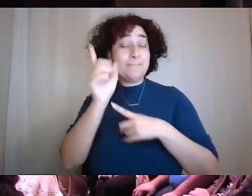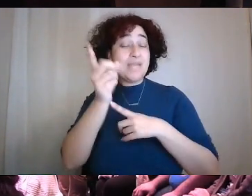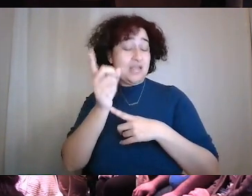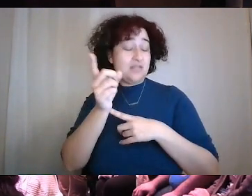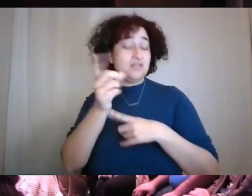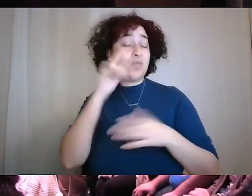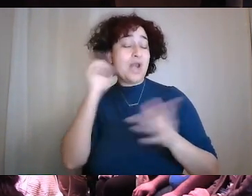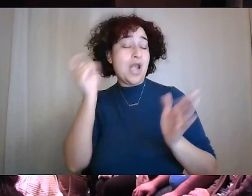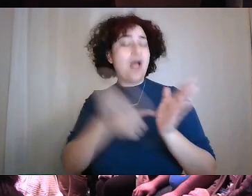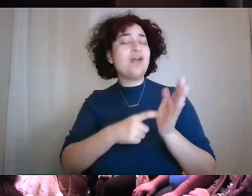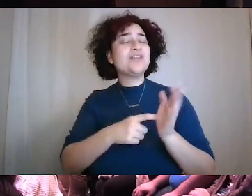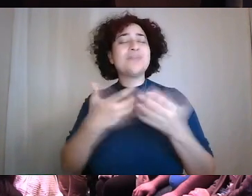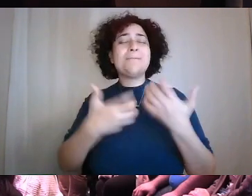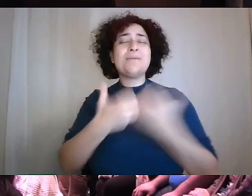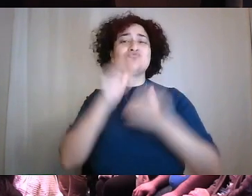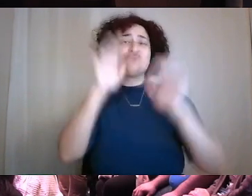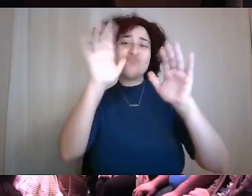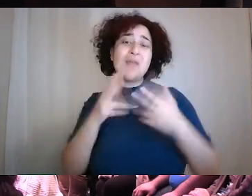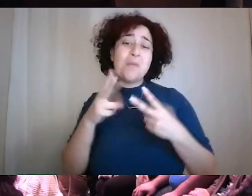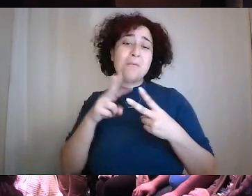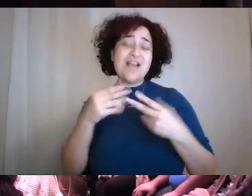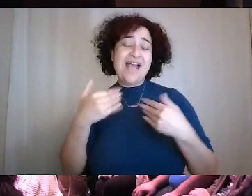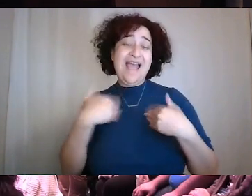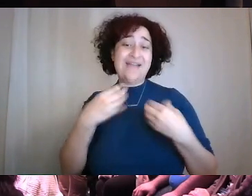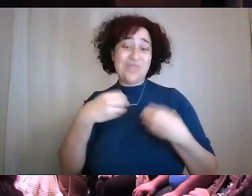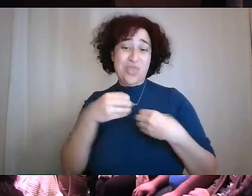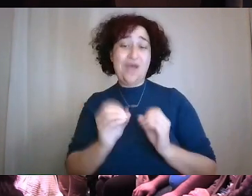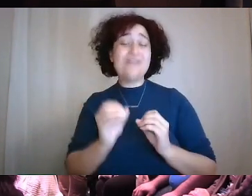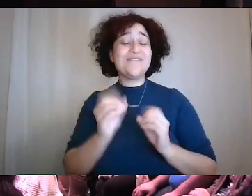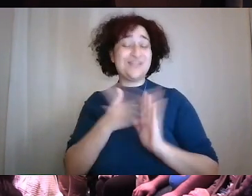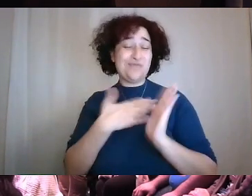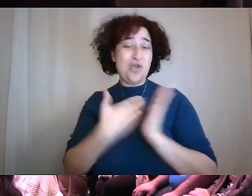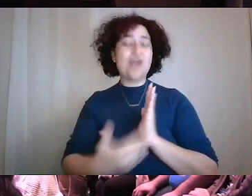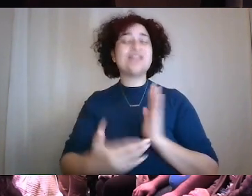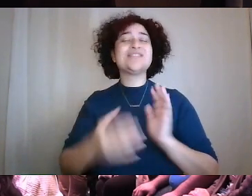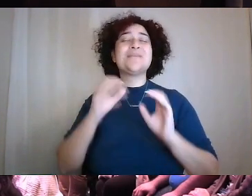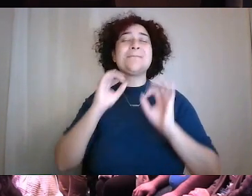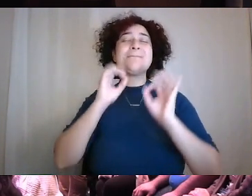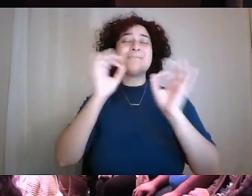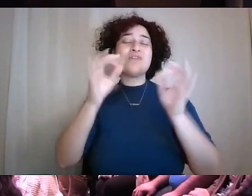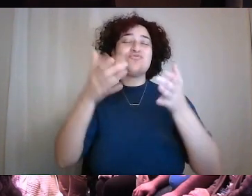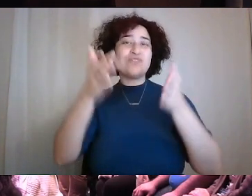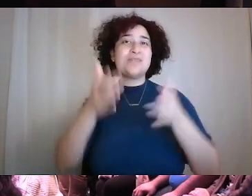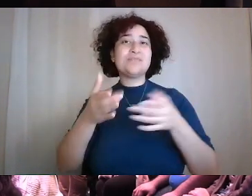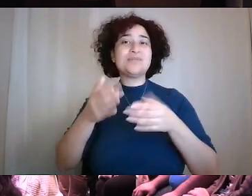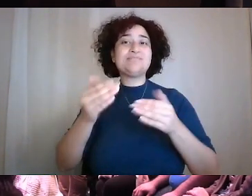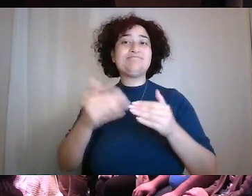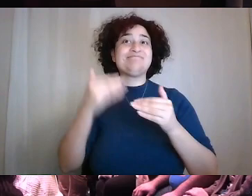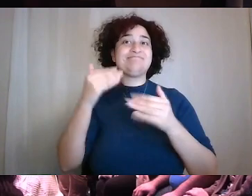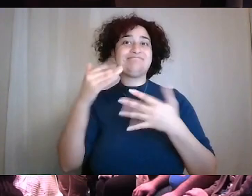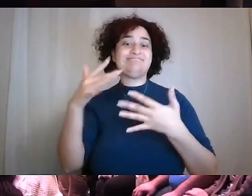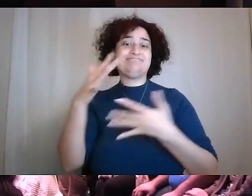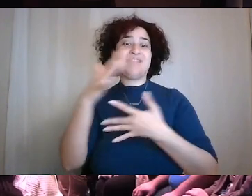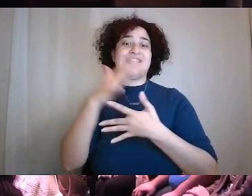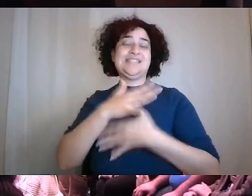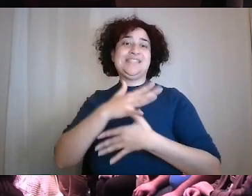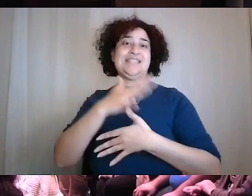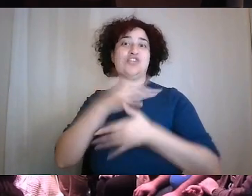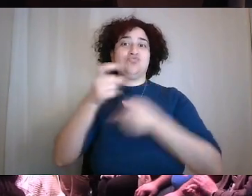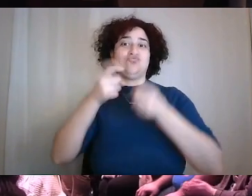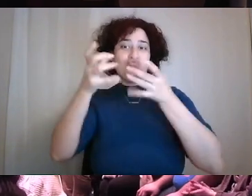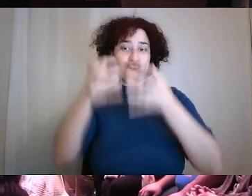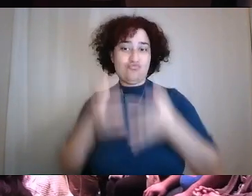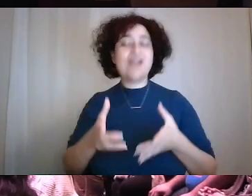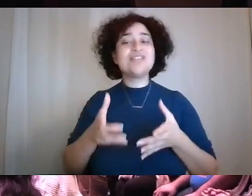partner I have at the Office of the Arts, the most wonderful interim senior director of OA, associate vice president and director of the HowlRound Theater